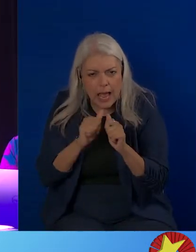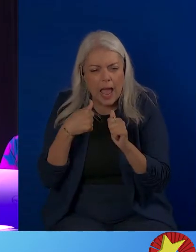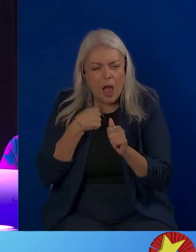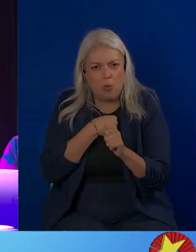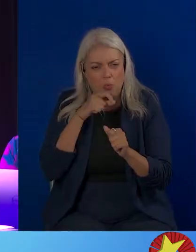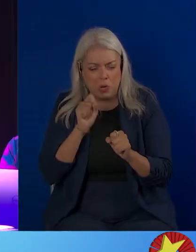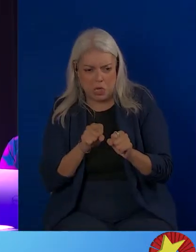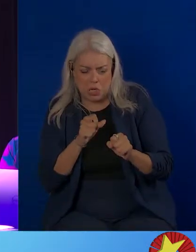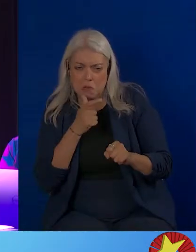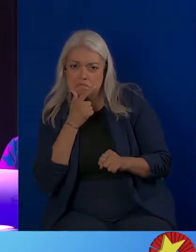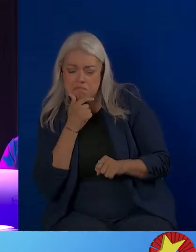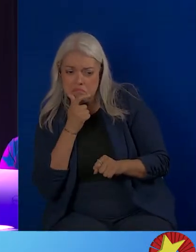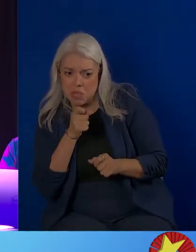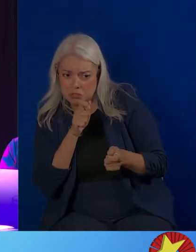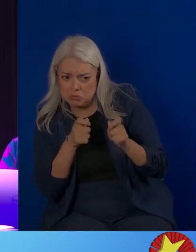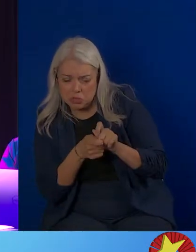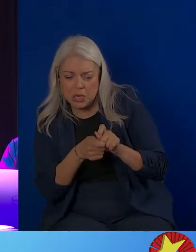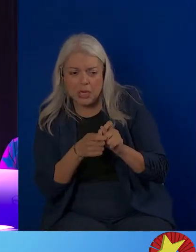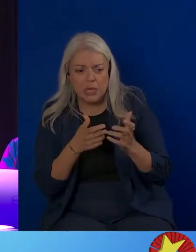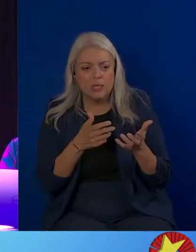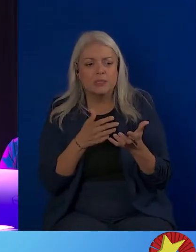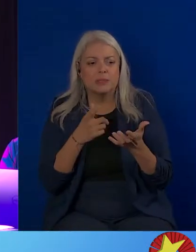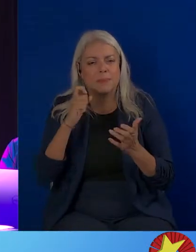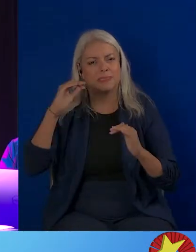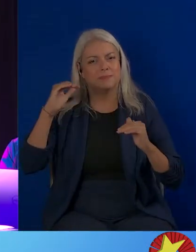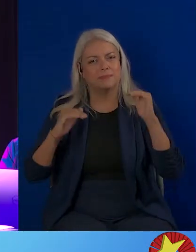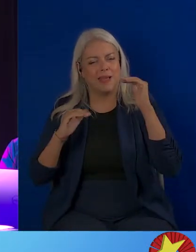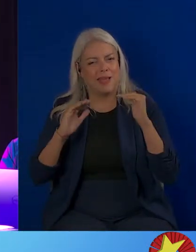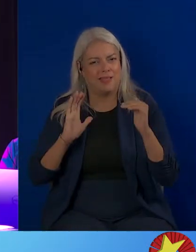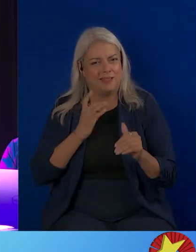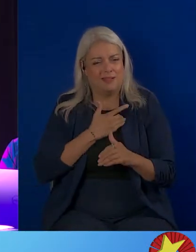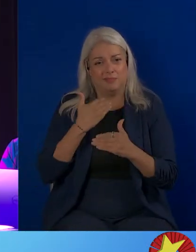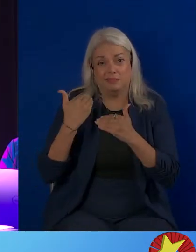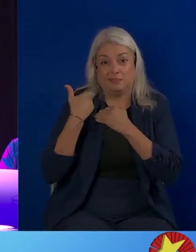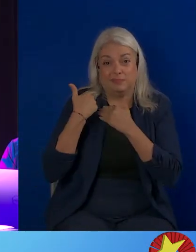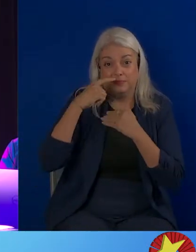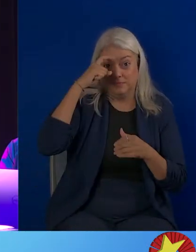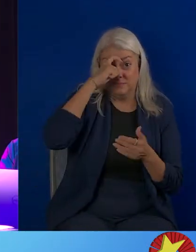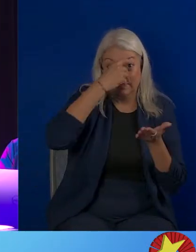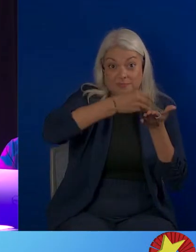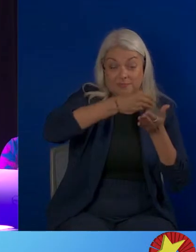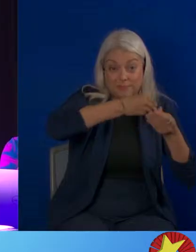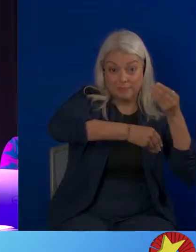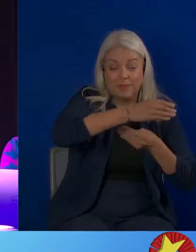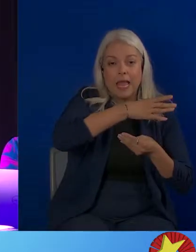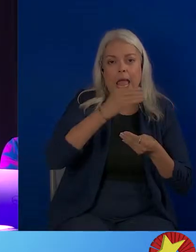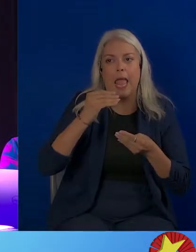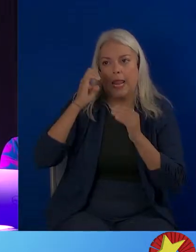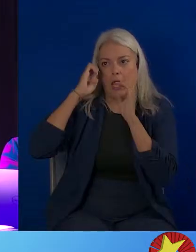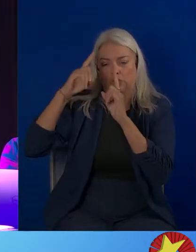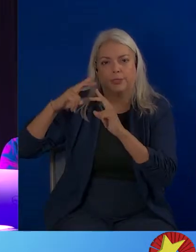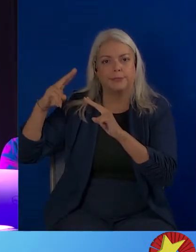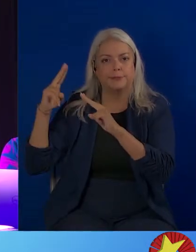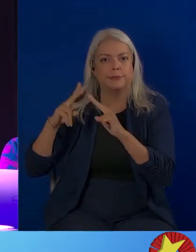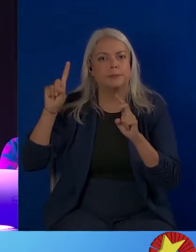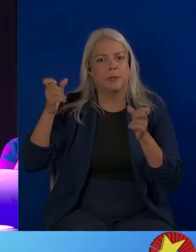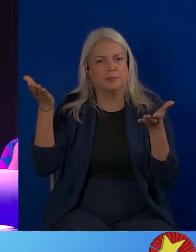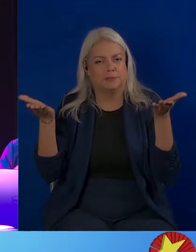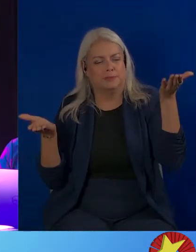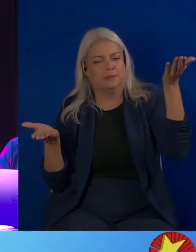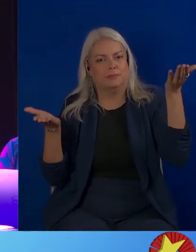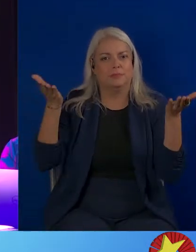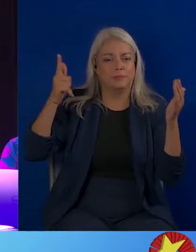look at striking a balance between our fiscal responsibilities and maintaining that education for our students as well as those support